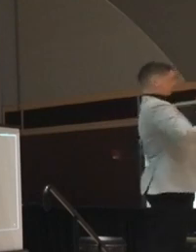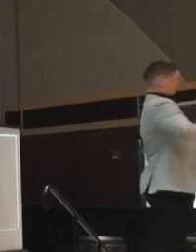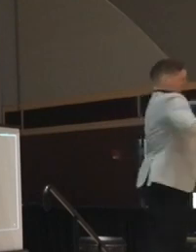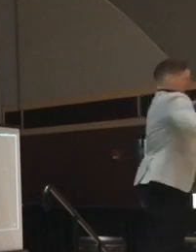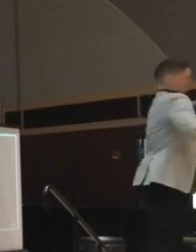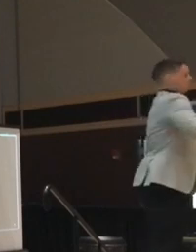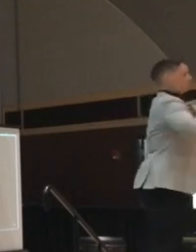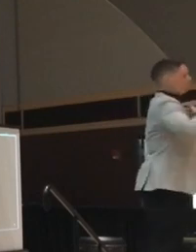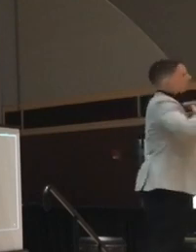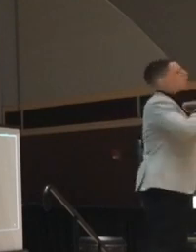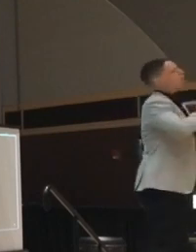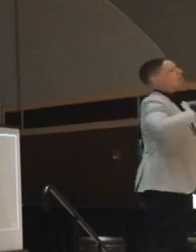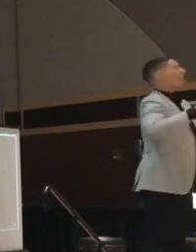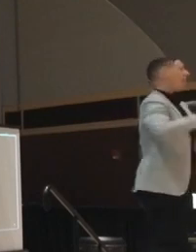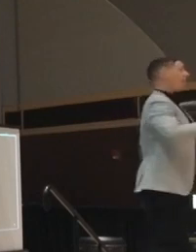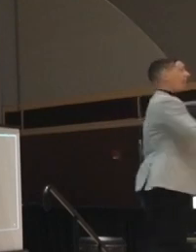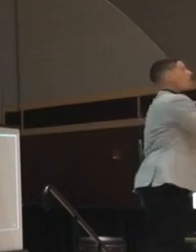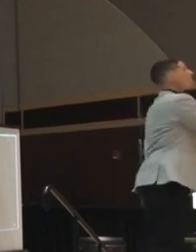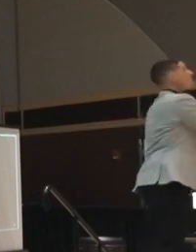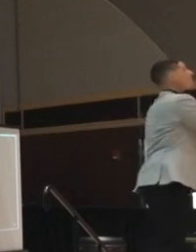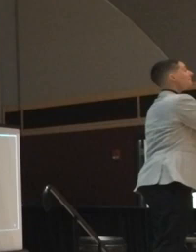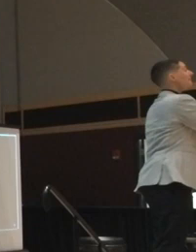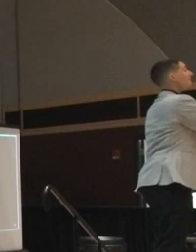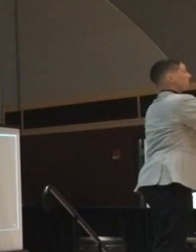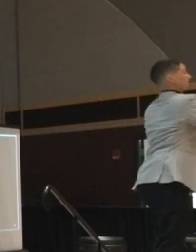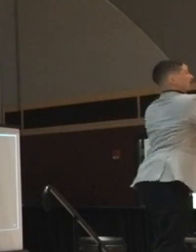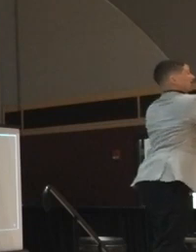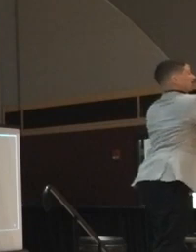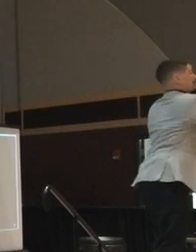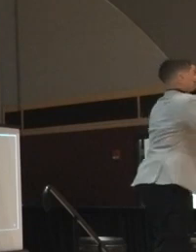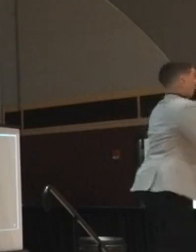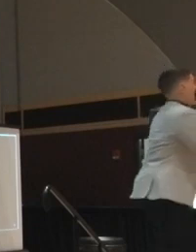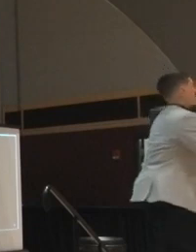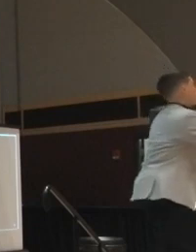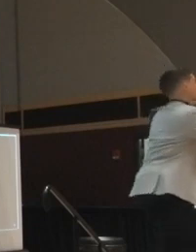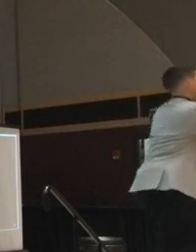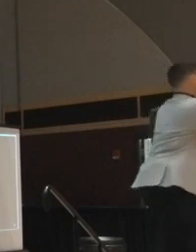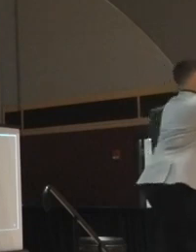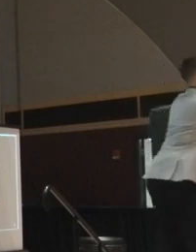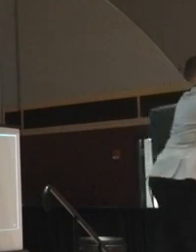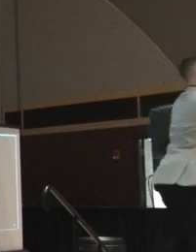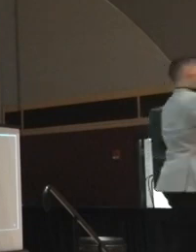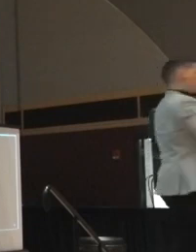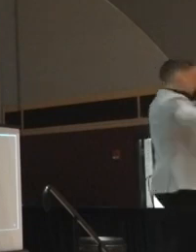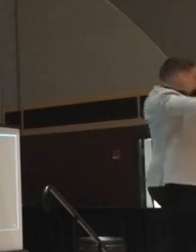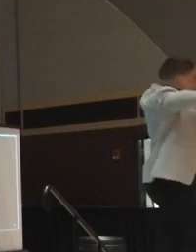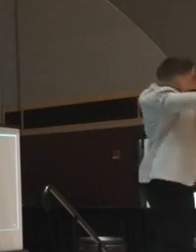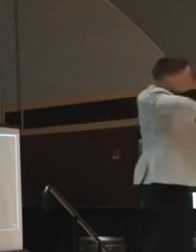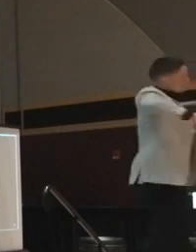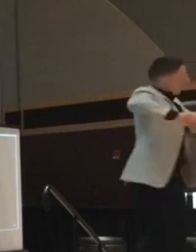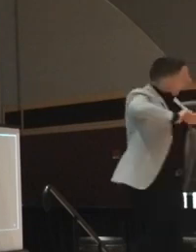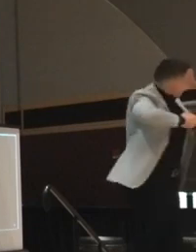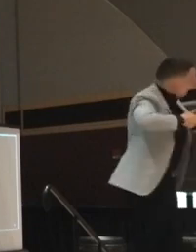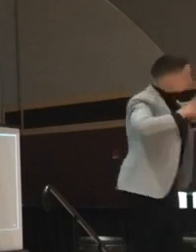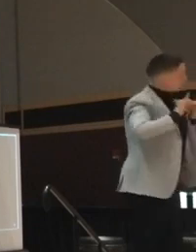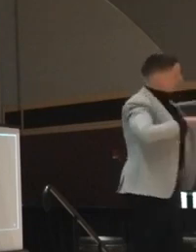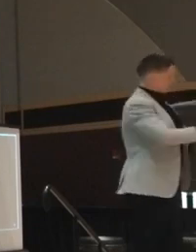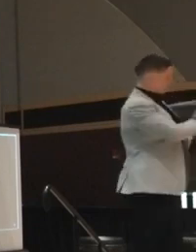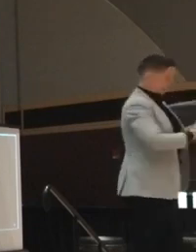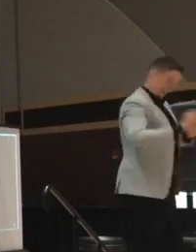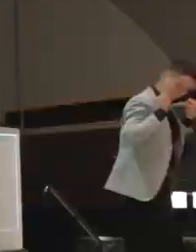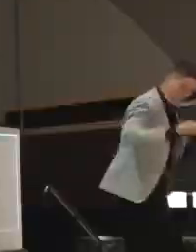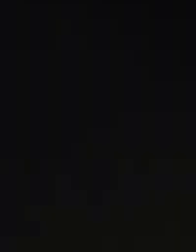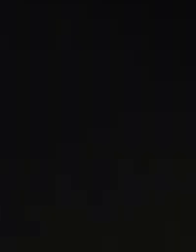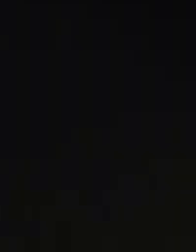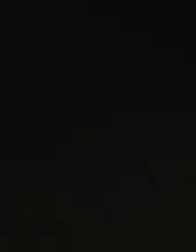methods section. You didn't give me enough detail so I could visualize how you actually did this experiment. I love this marine innovation